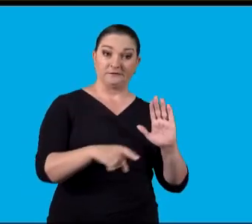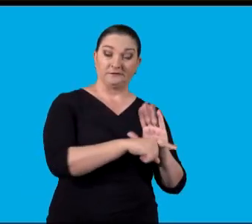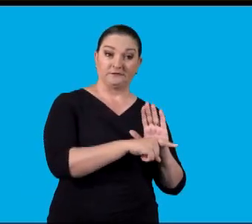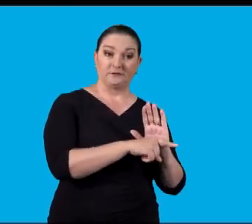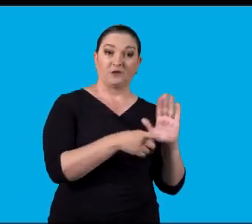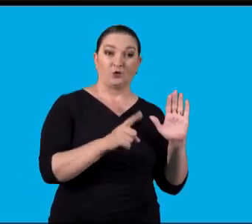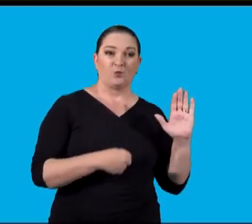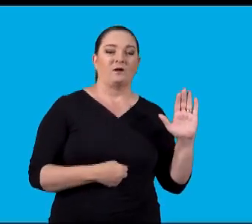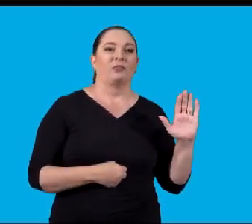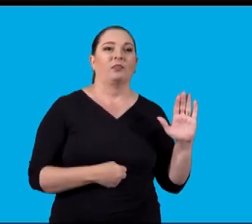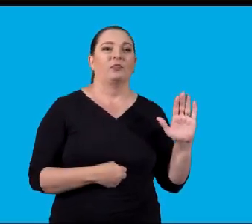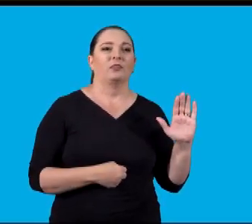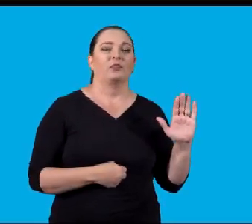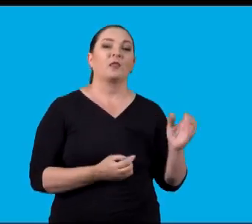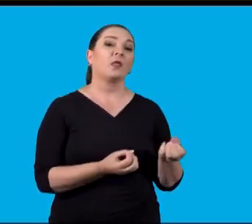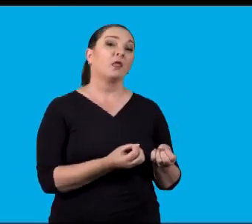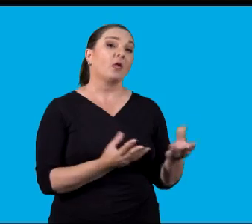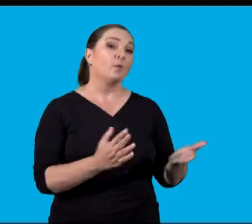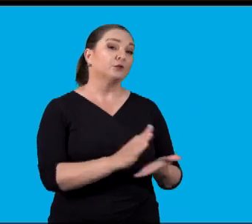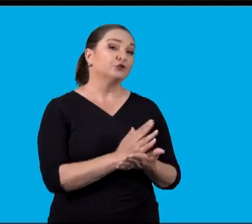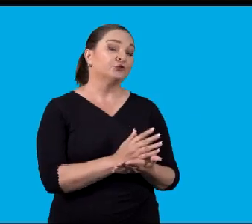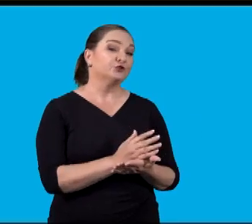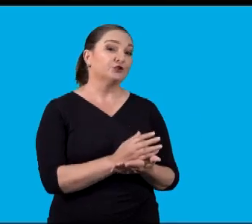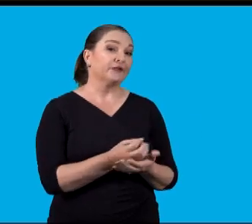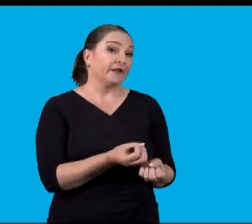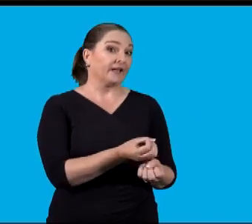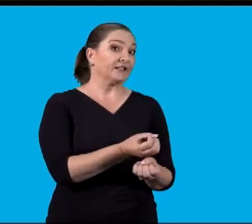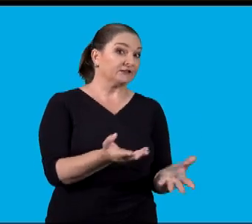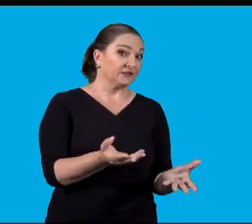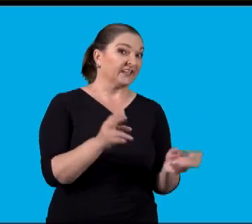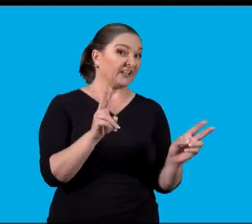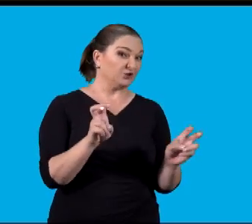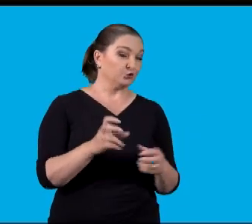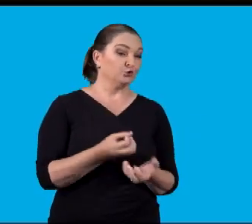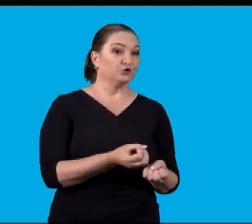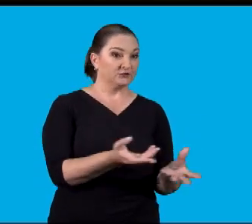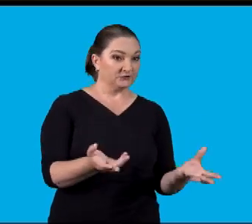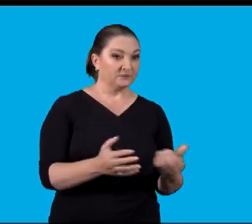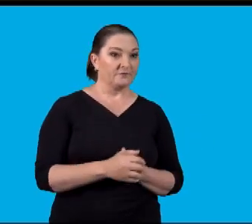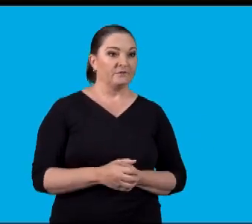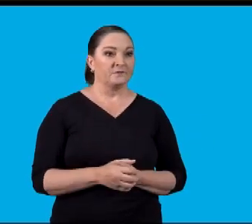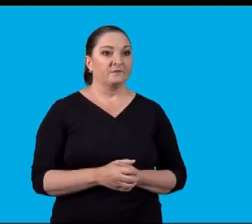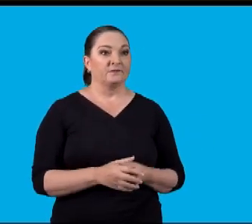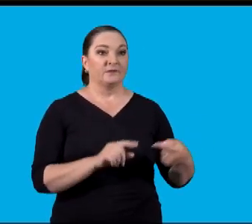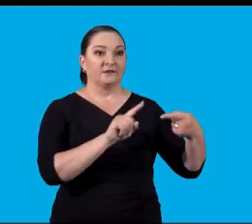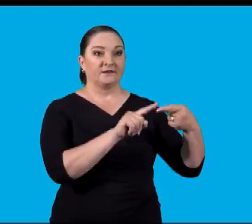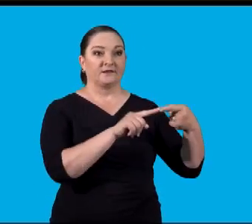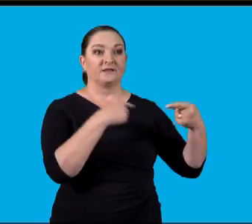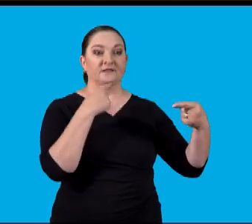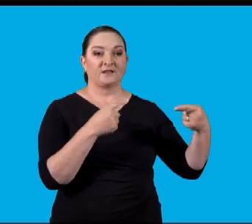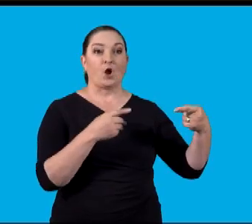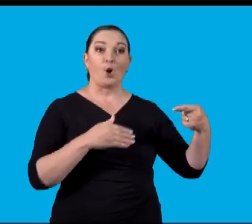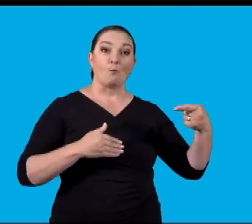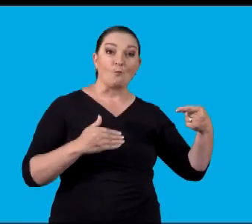you now subtract the number of shares that were issued, the ones that they said here on bullet 1, a